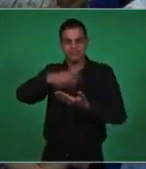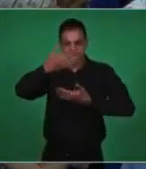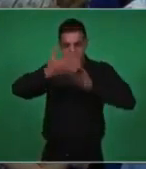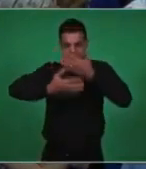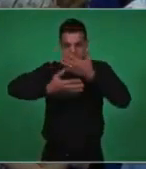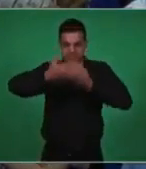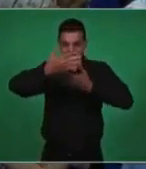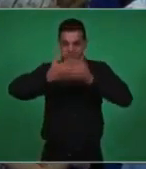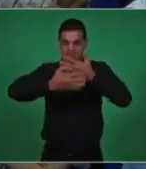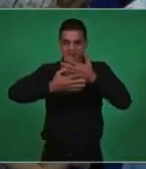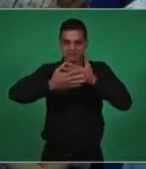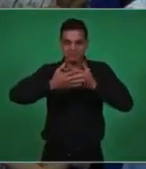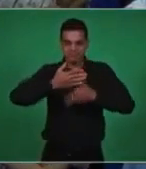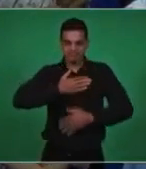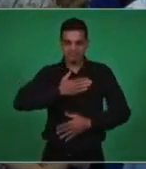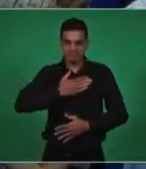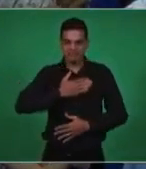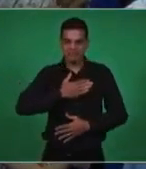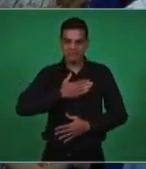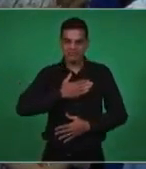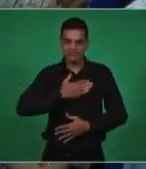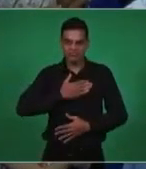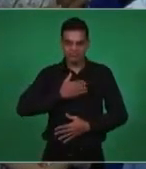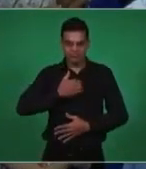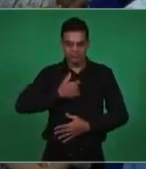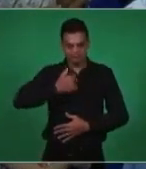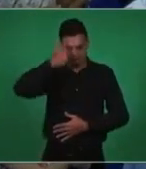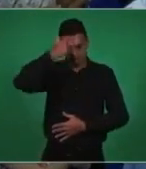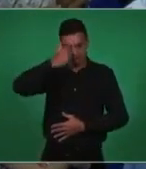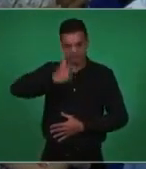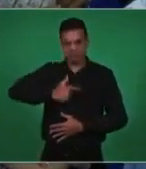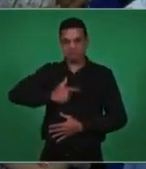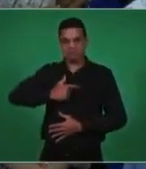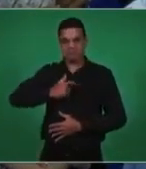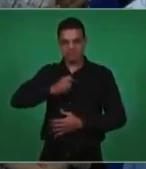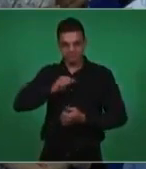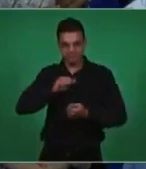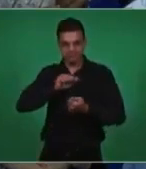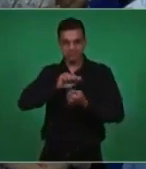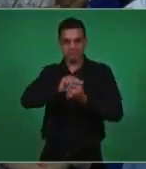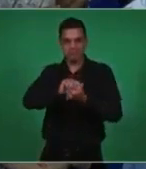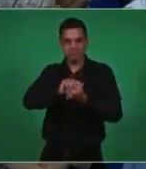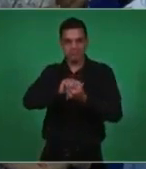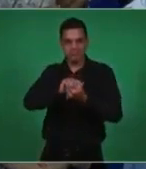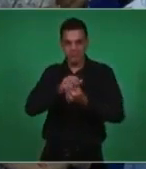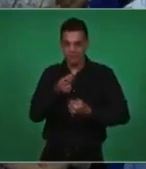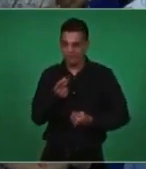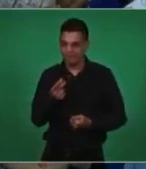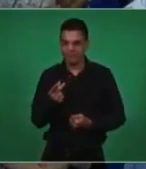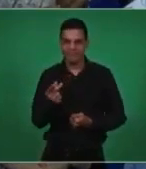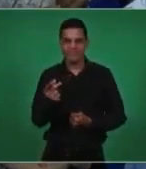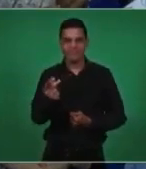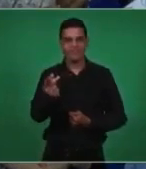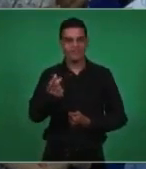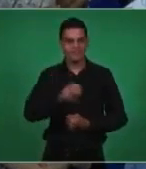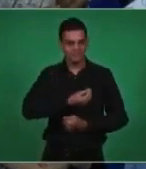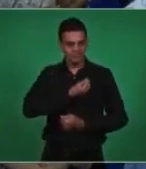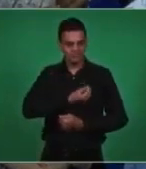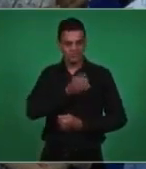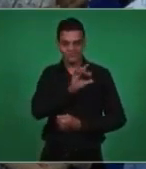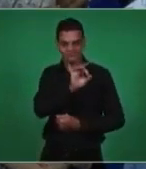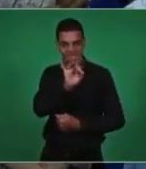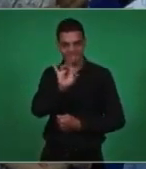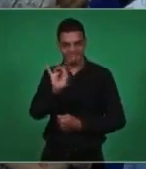before the throne of the one who lives forevermore